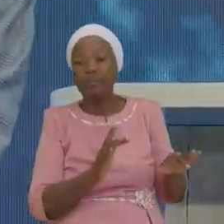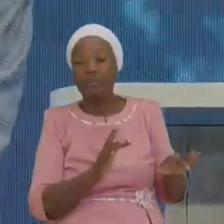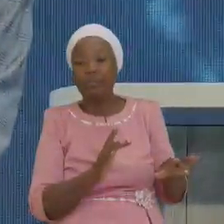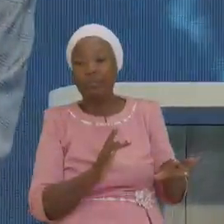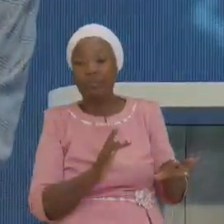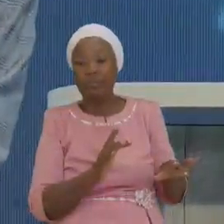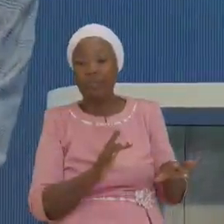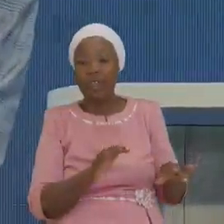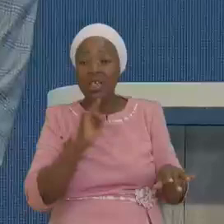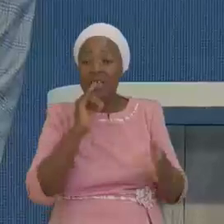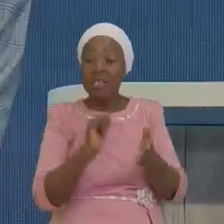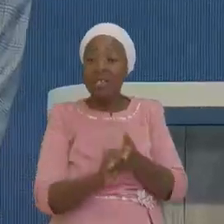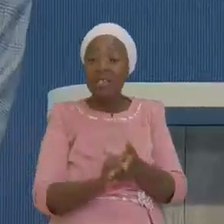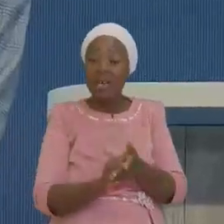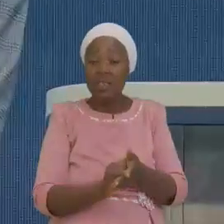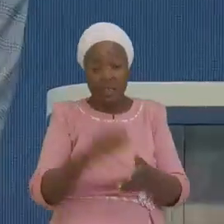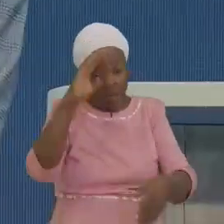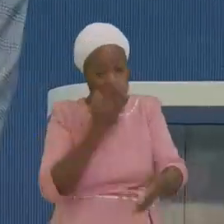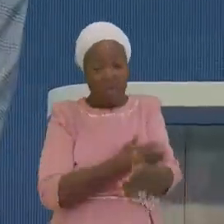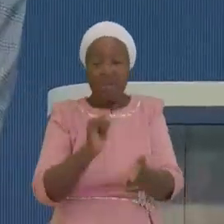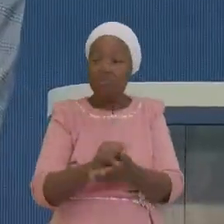It's the prodigal son that moved,